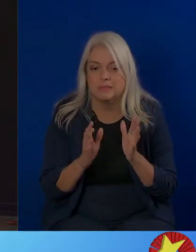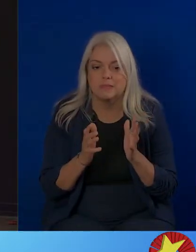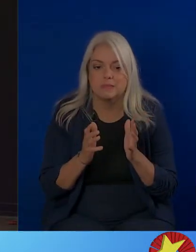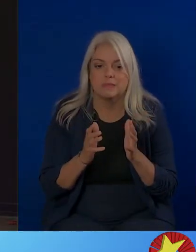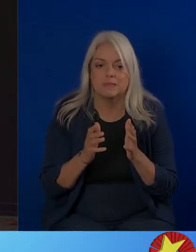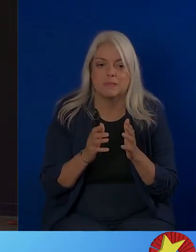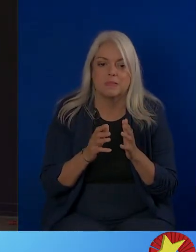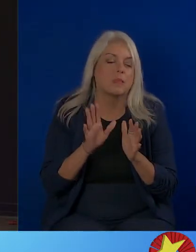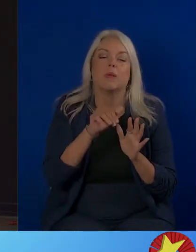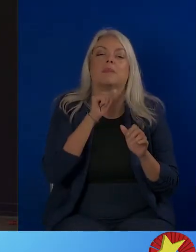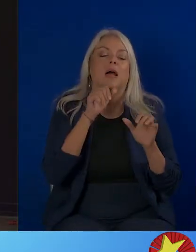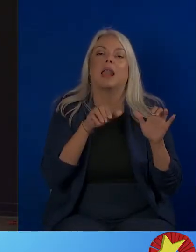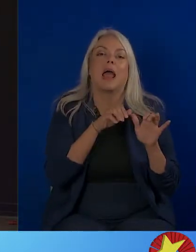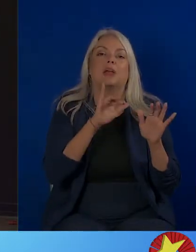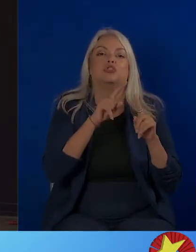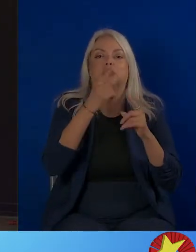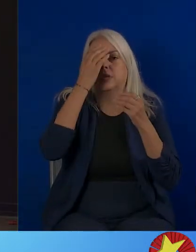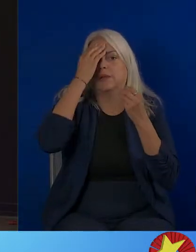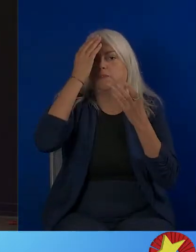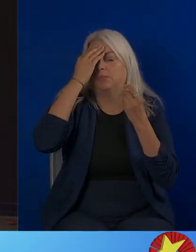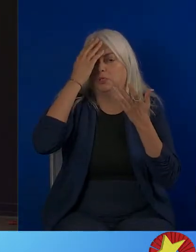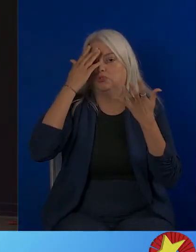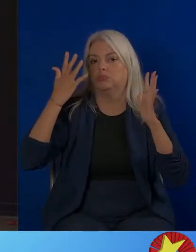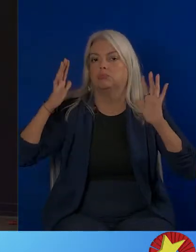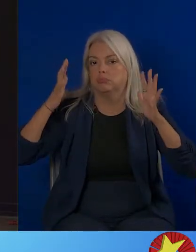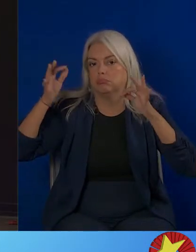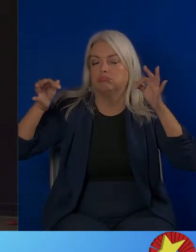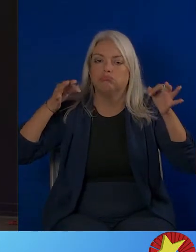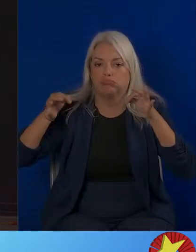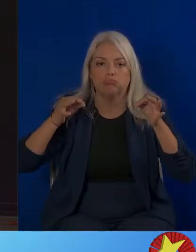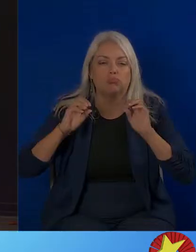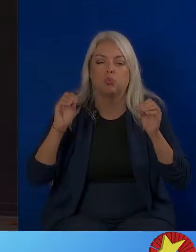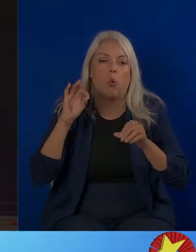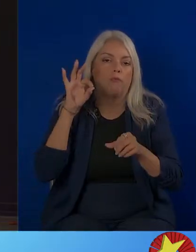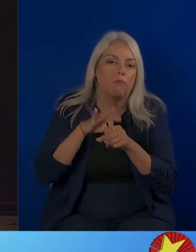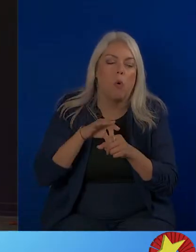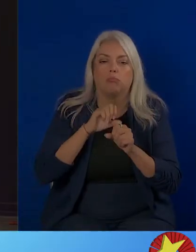excuse me, not an action item, an informational item. Okay?